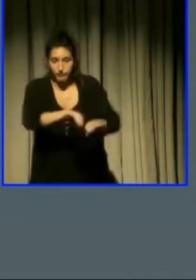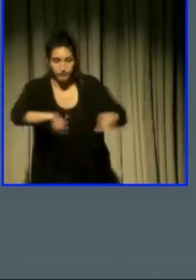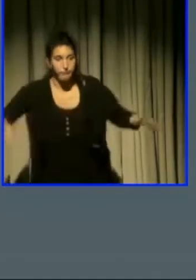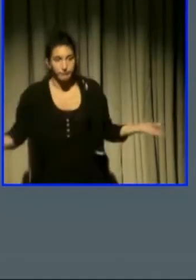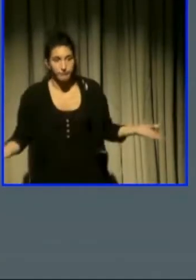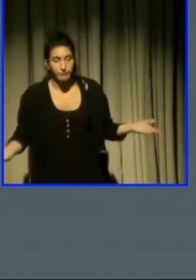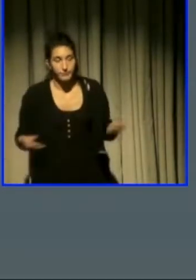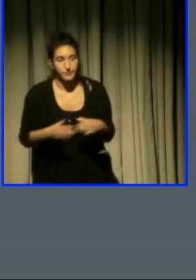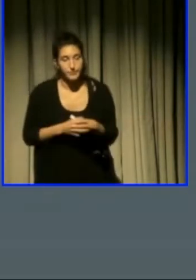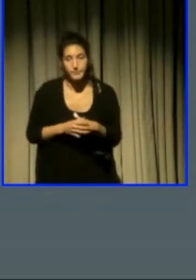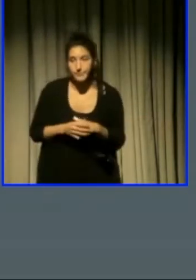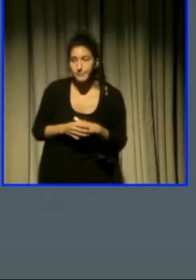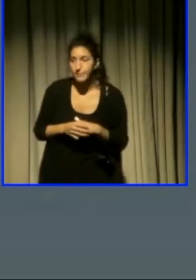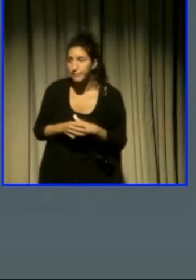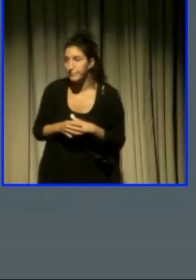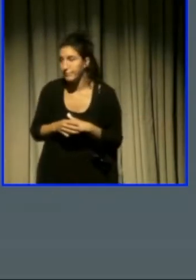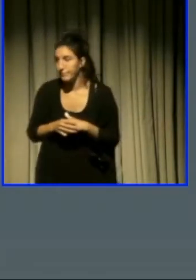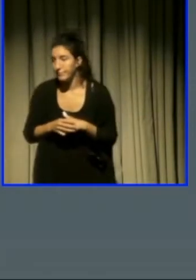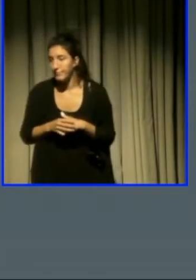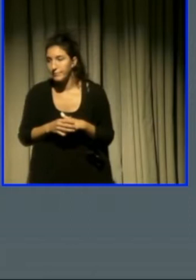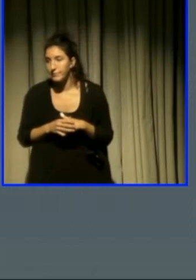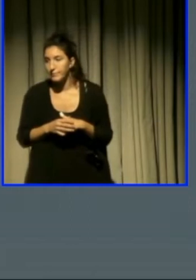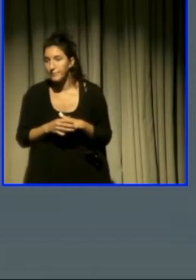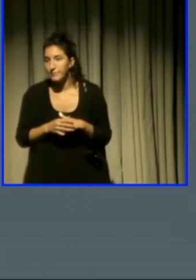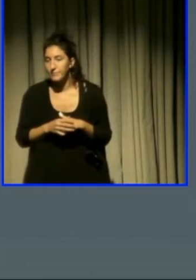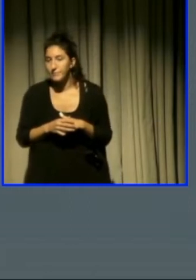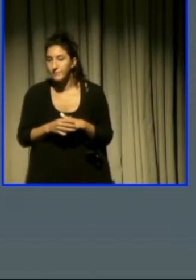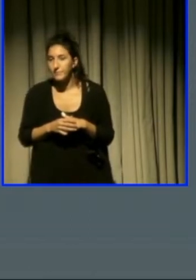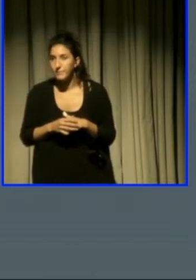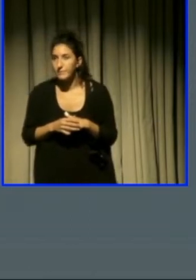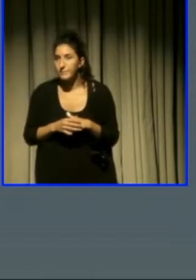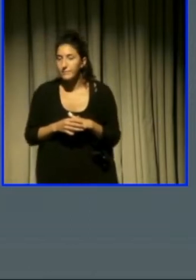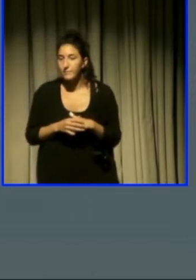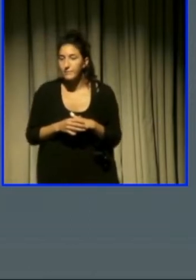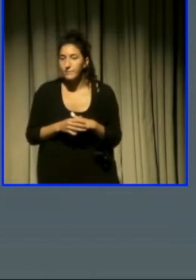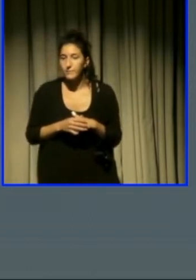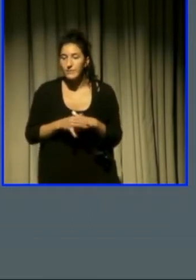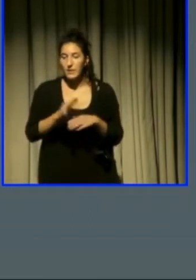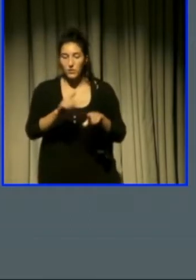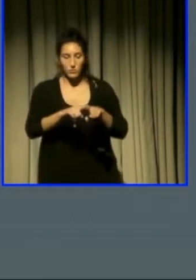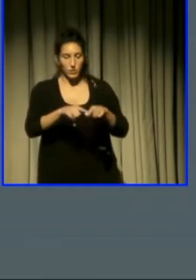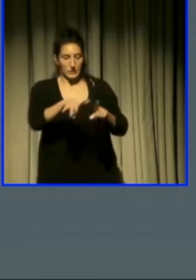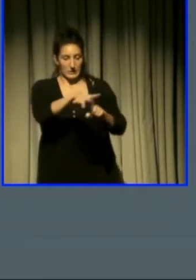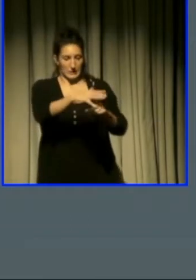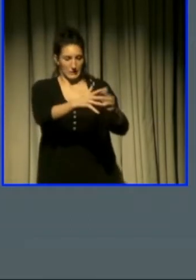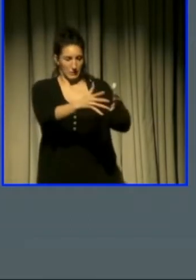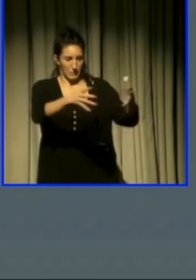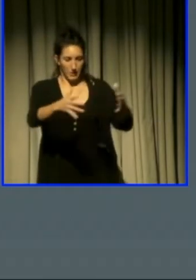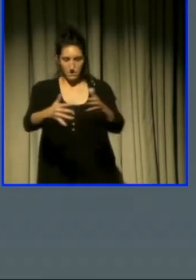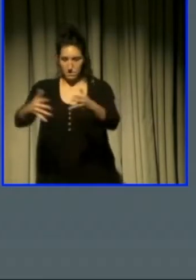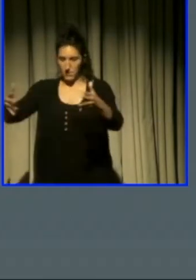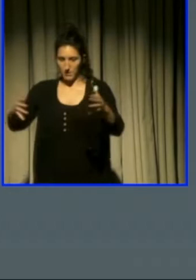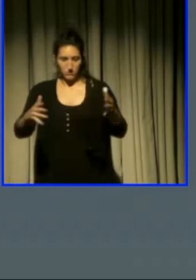So there are 4 macro themes that are underpinning the direction of digital trends